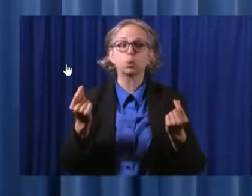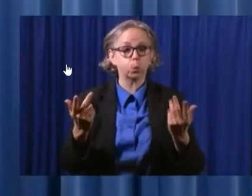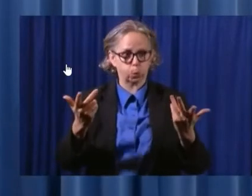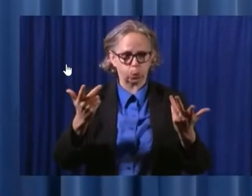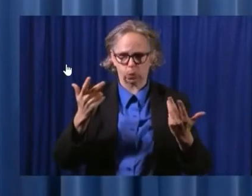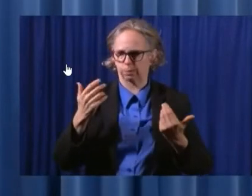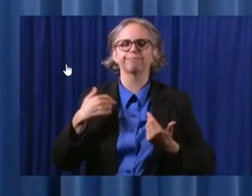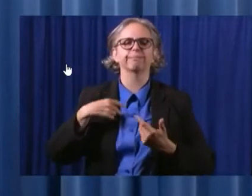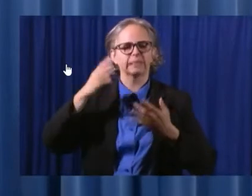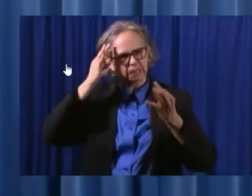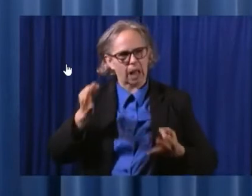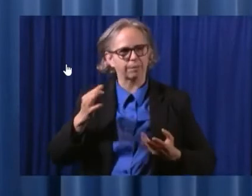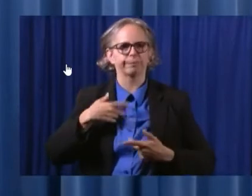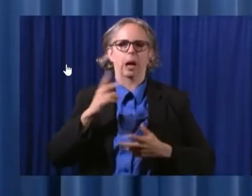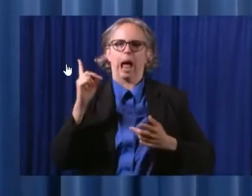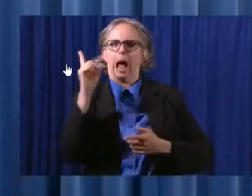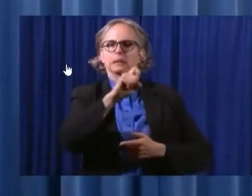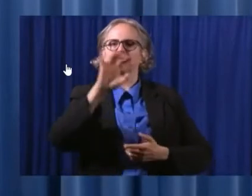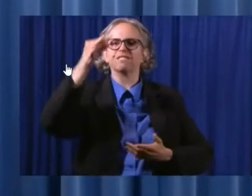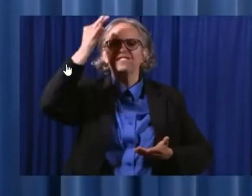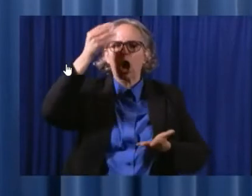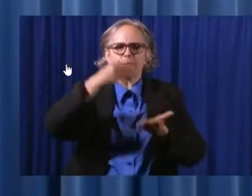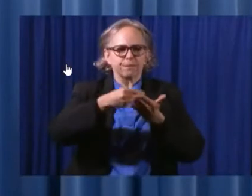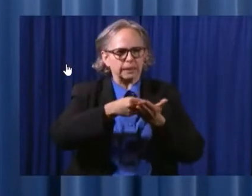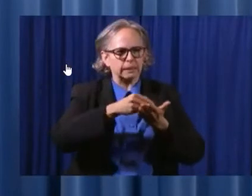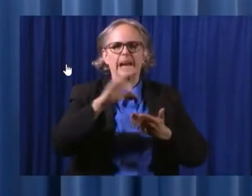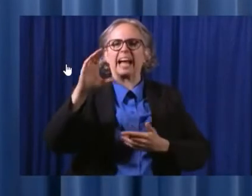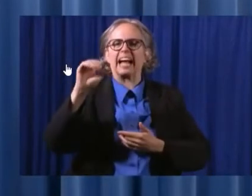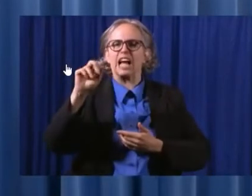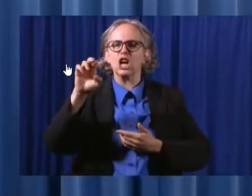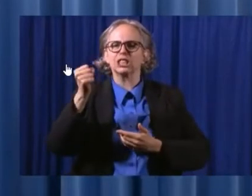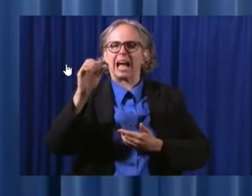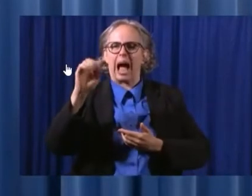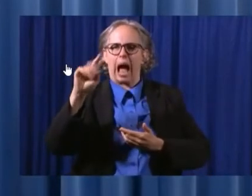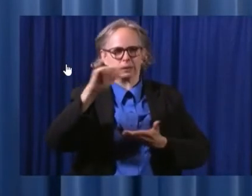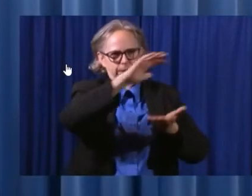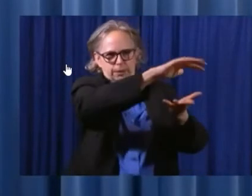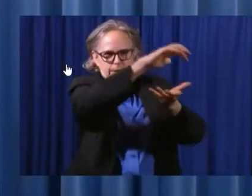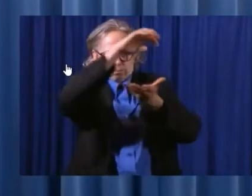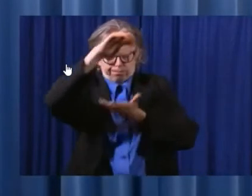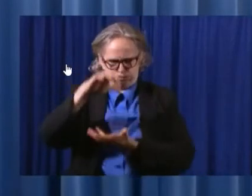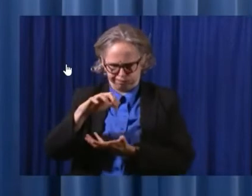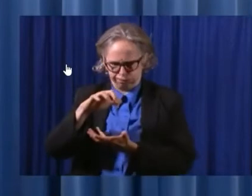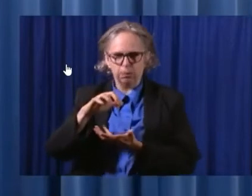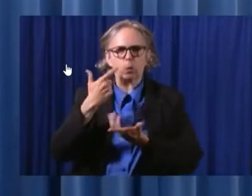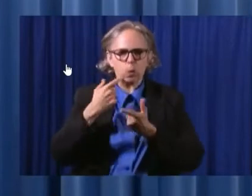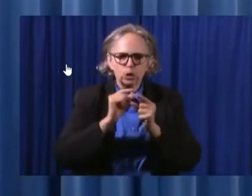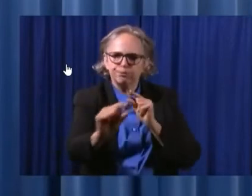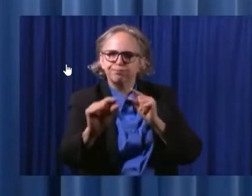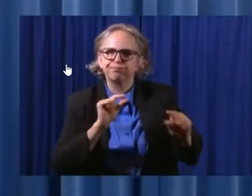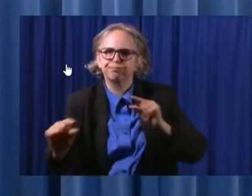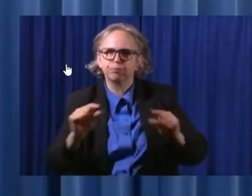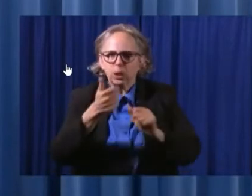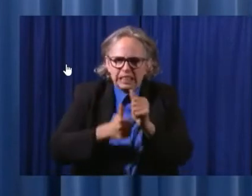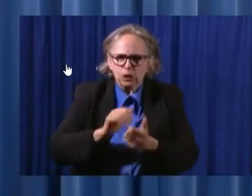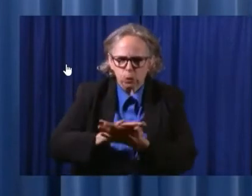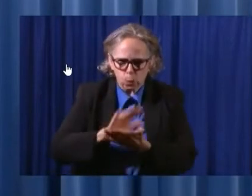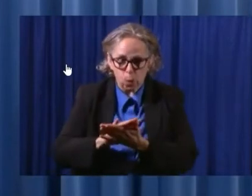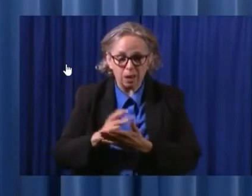to give them some of that money. So I've learned, I would love to give you a figure. I have a figure in mind, but until I really